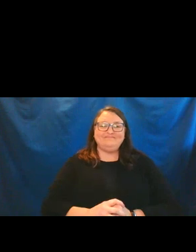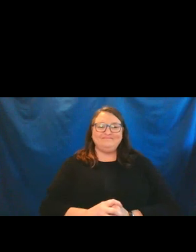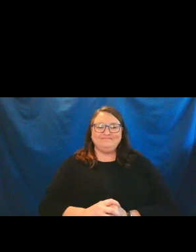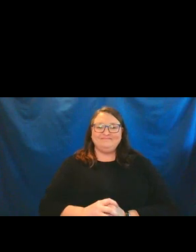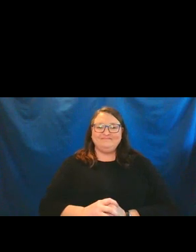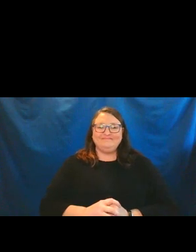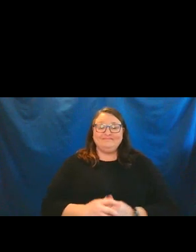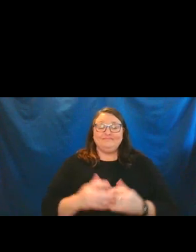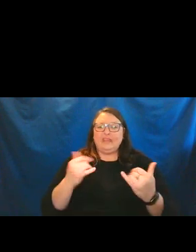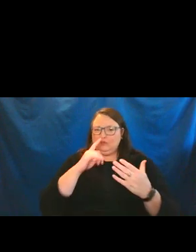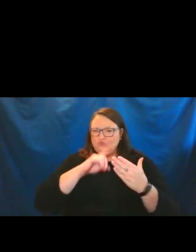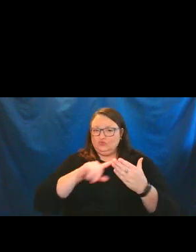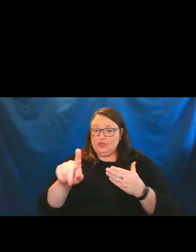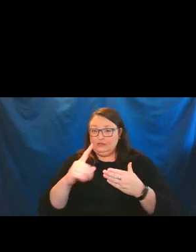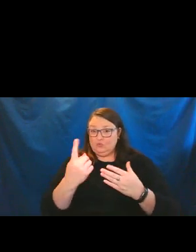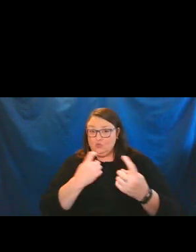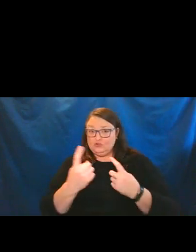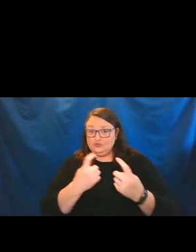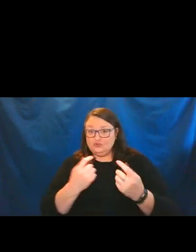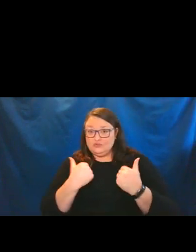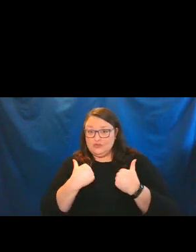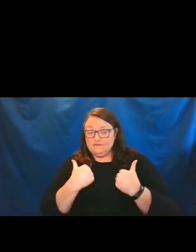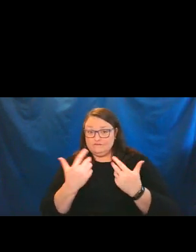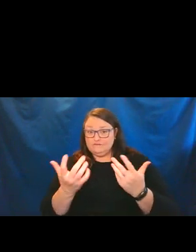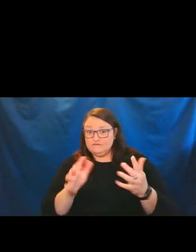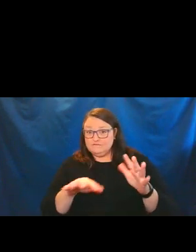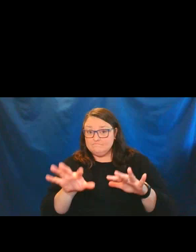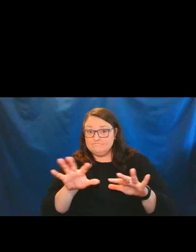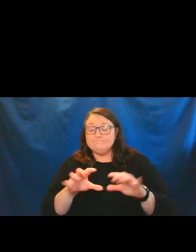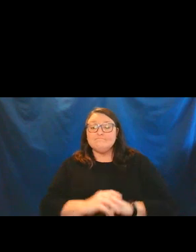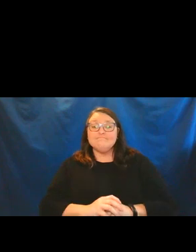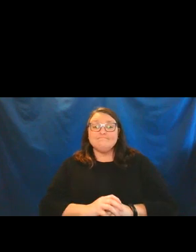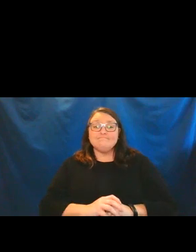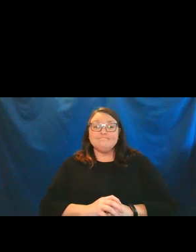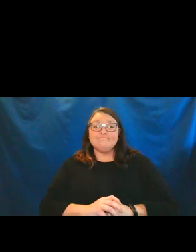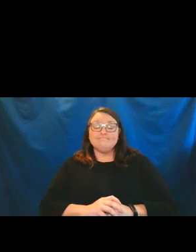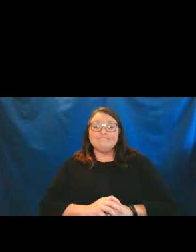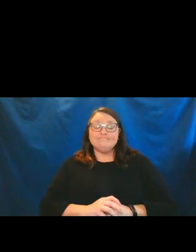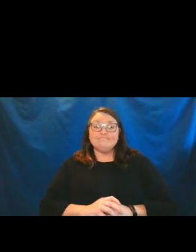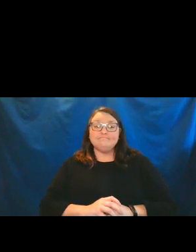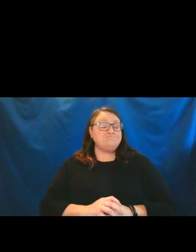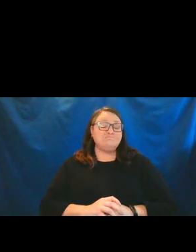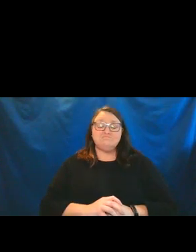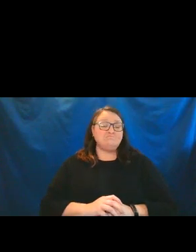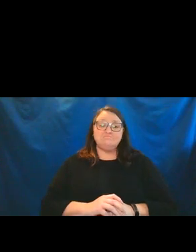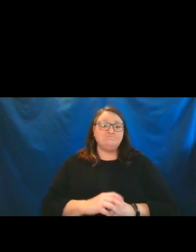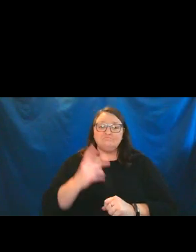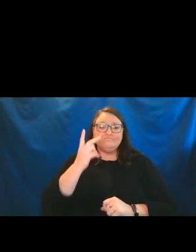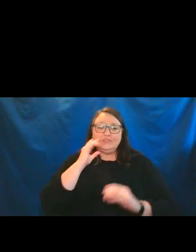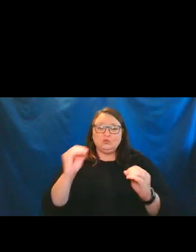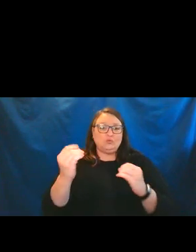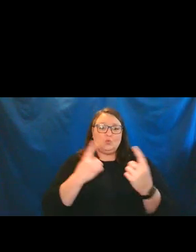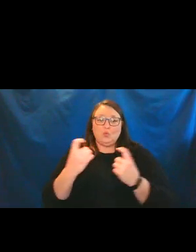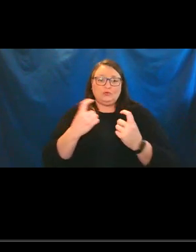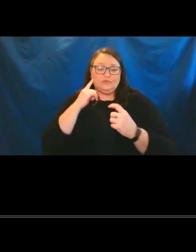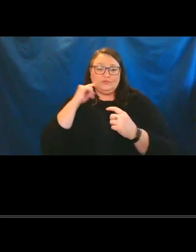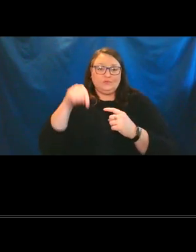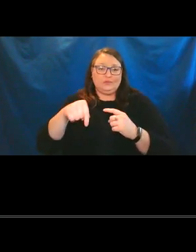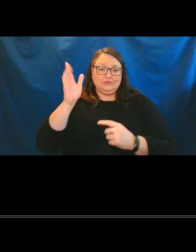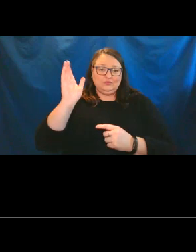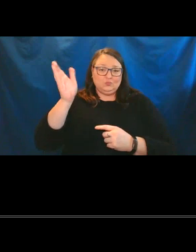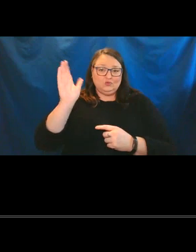And I'm going to check if we have any questions briefly. And I don't currently see questions for this